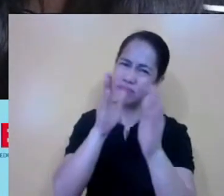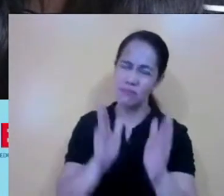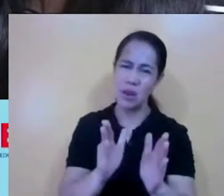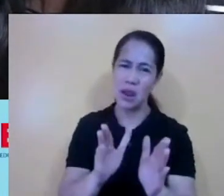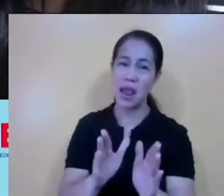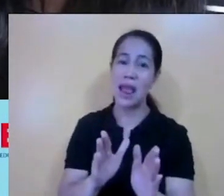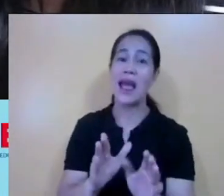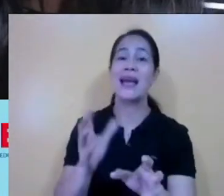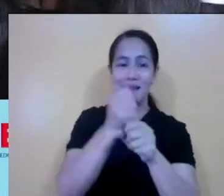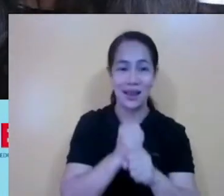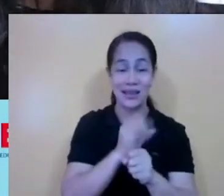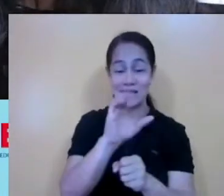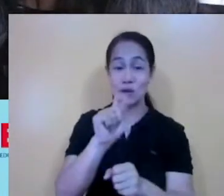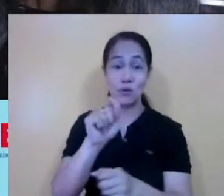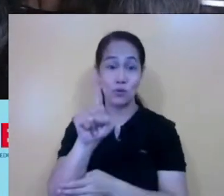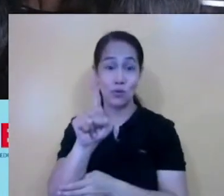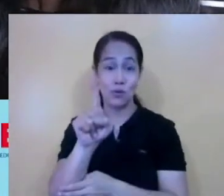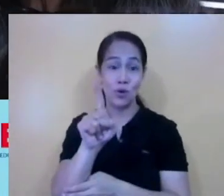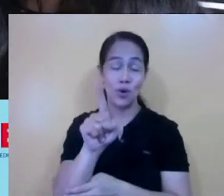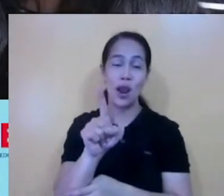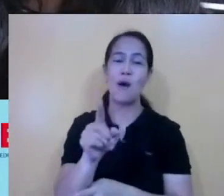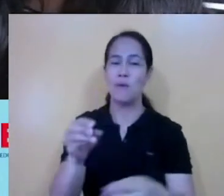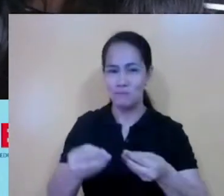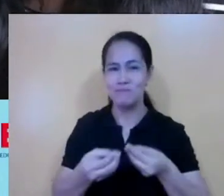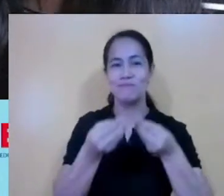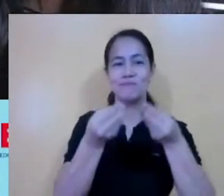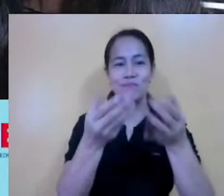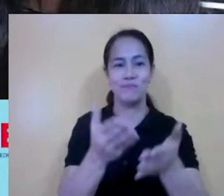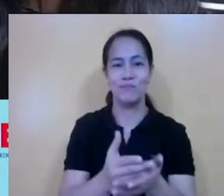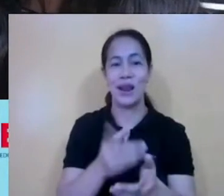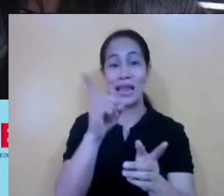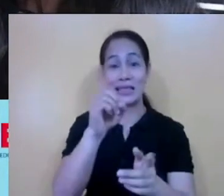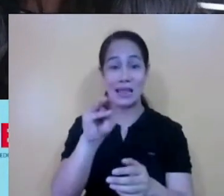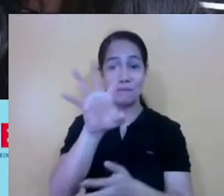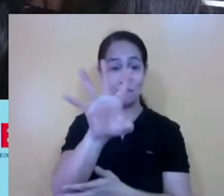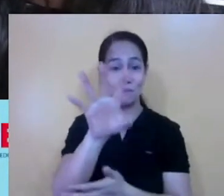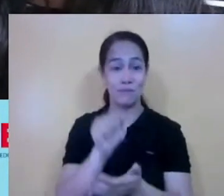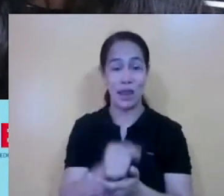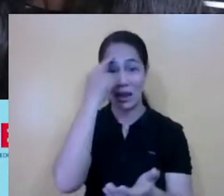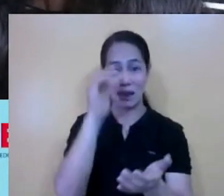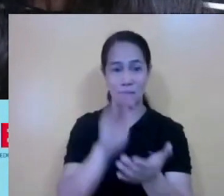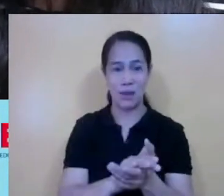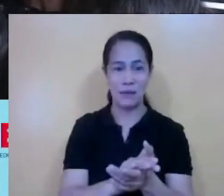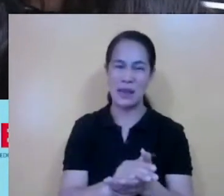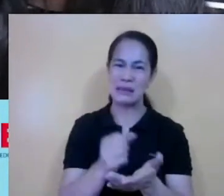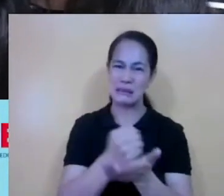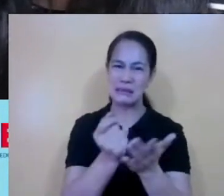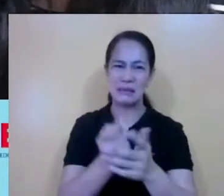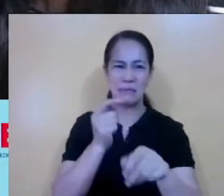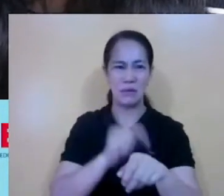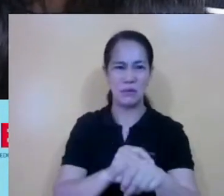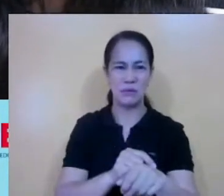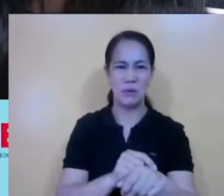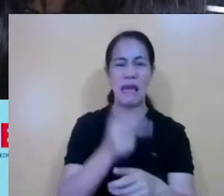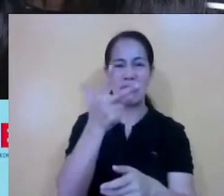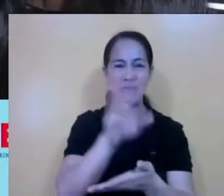COT1 prior to the release of DM4, I believe it was released sometime around 3rd week or 2nd week